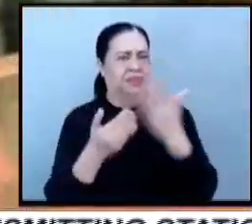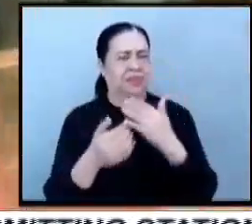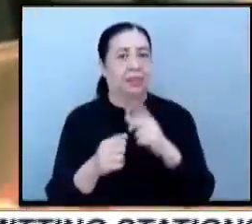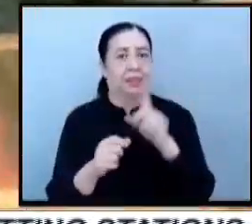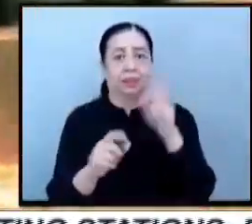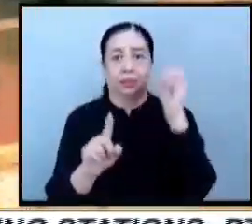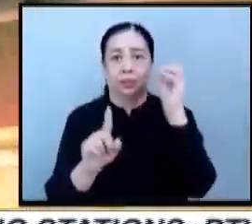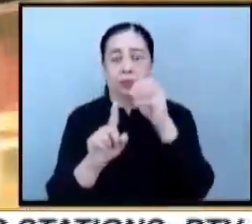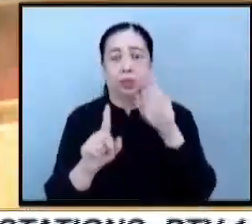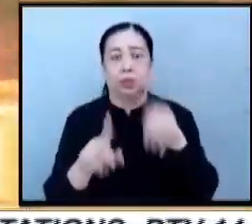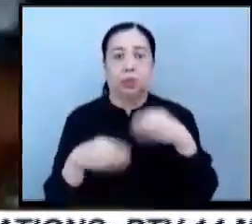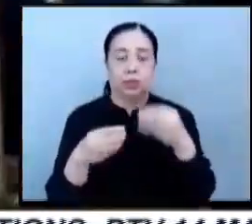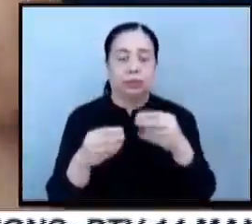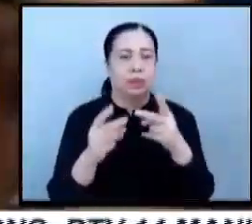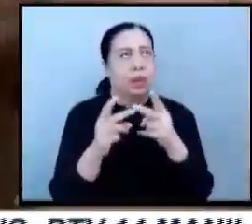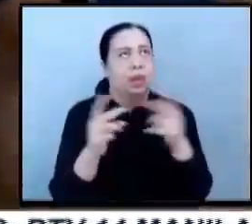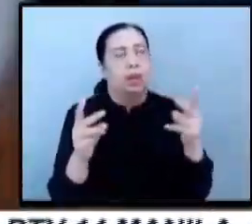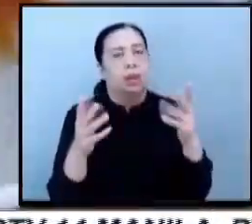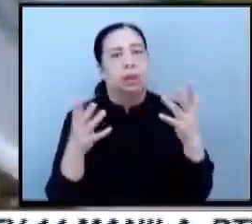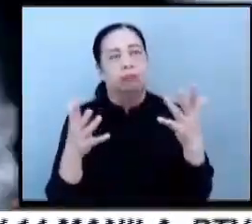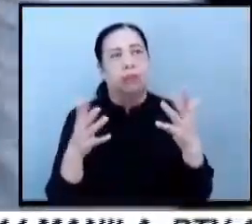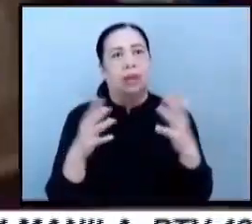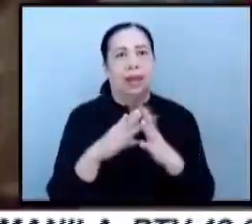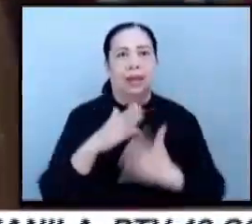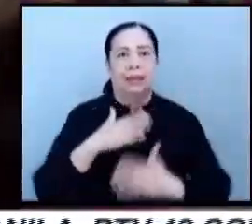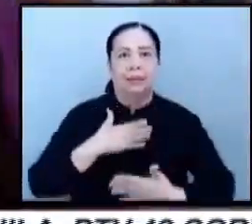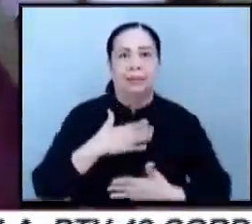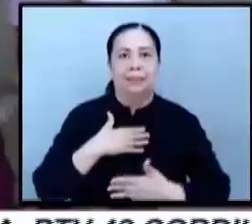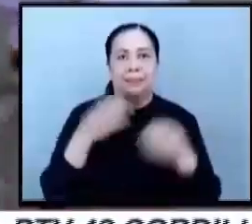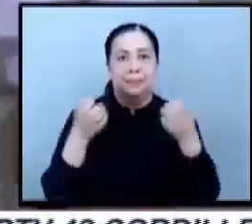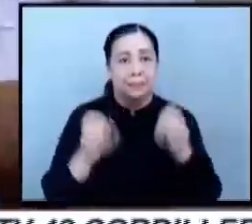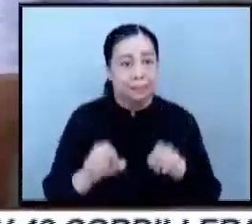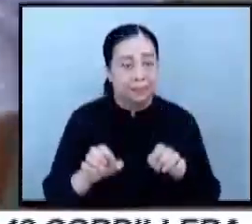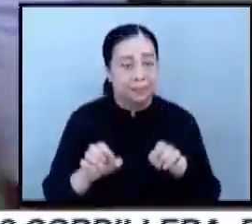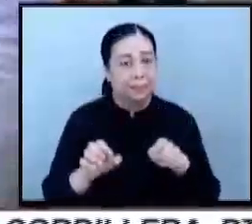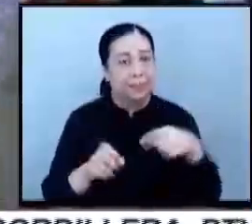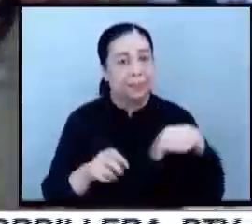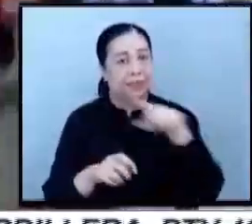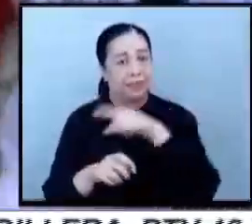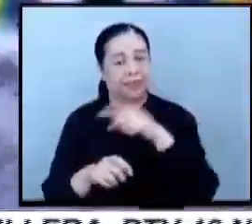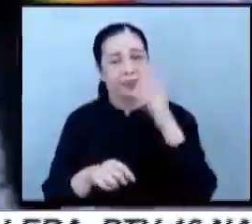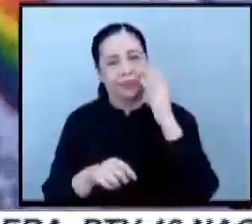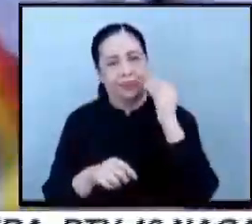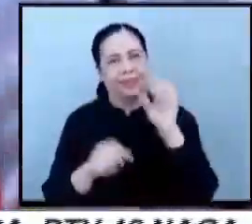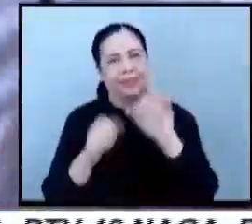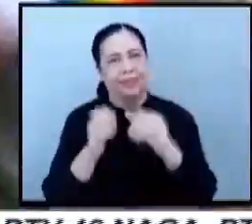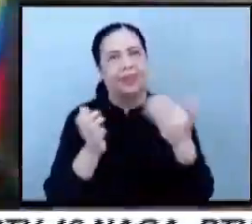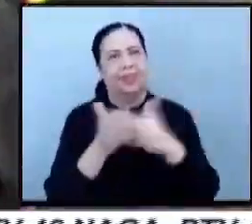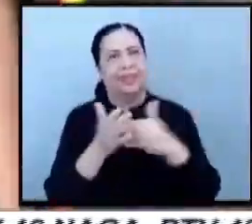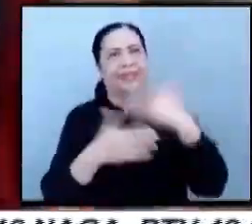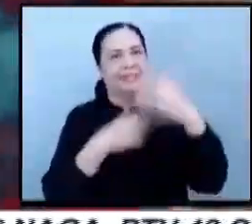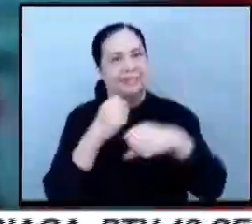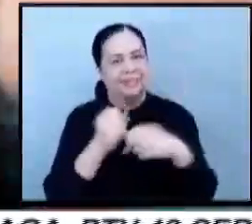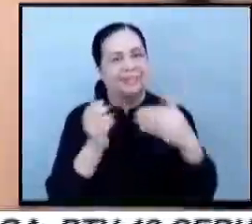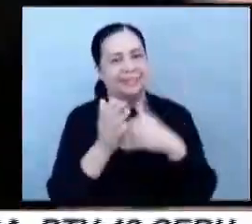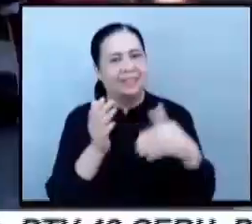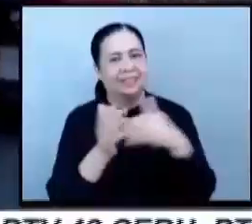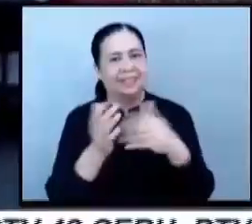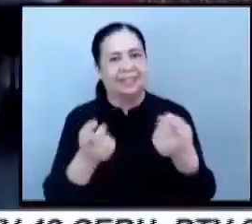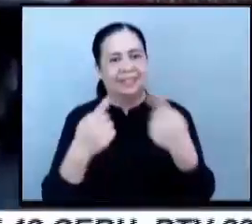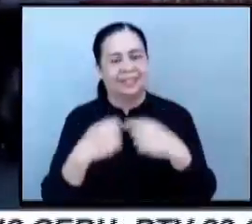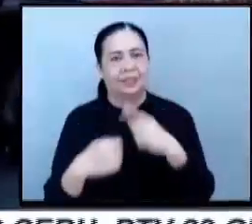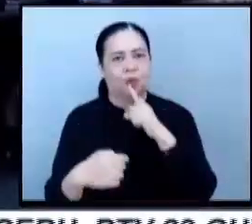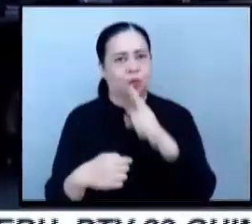to give a very happy event to our runners so that they can come back. We have always been a staunch